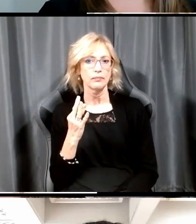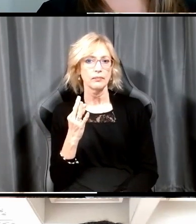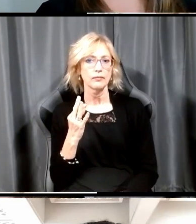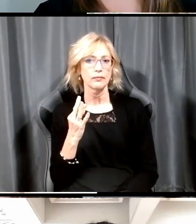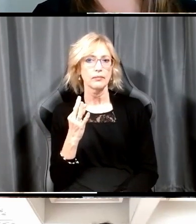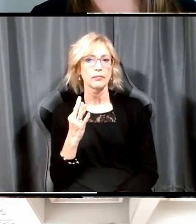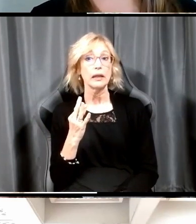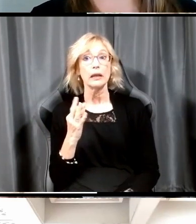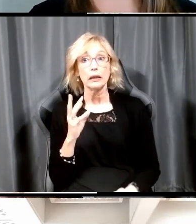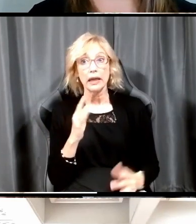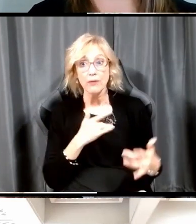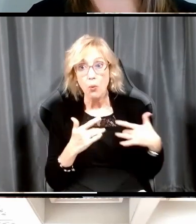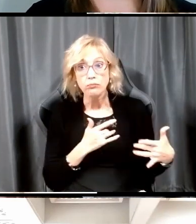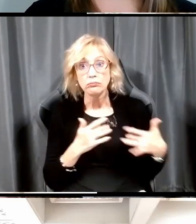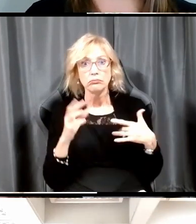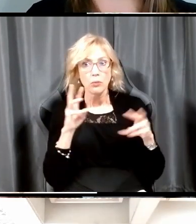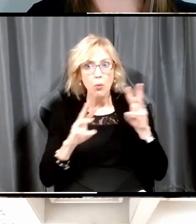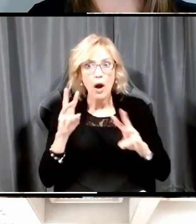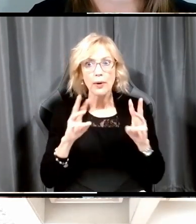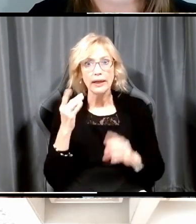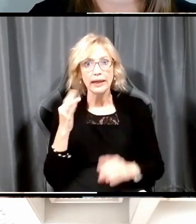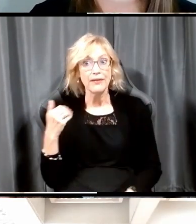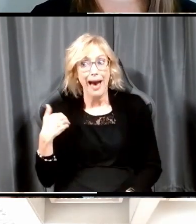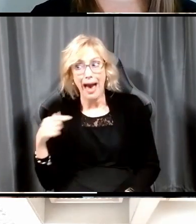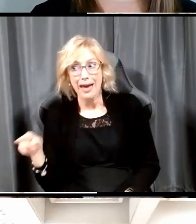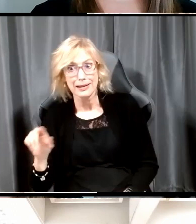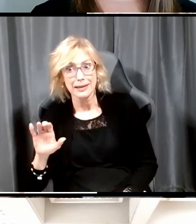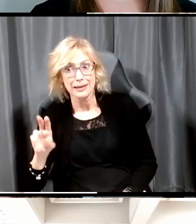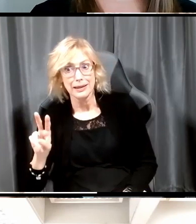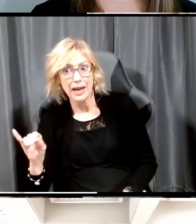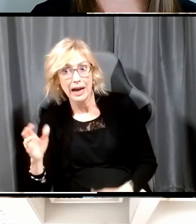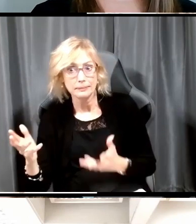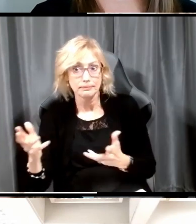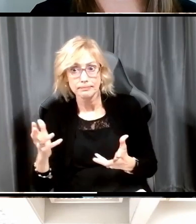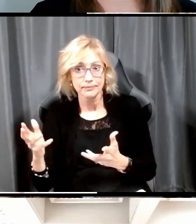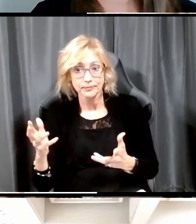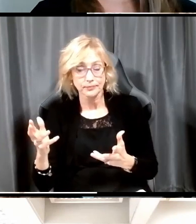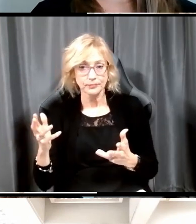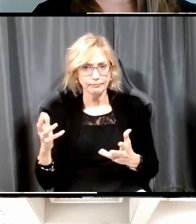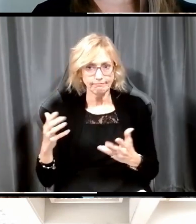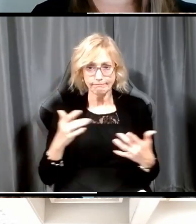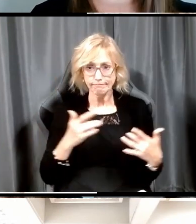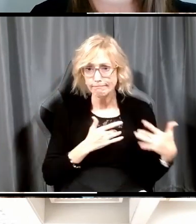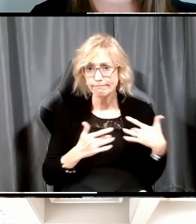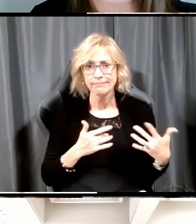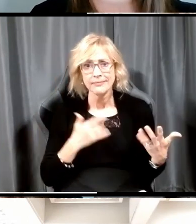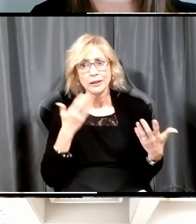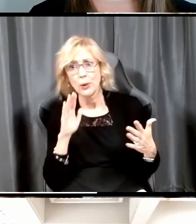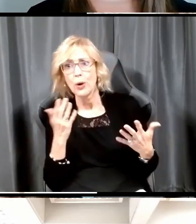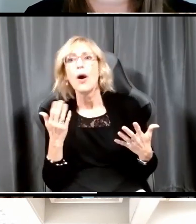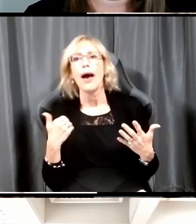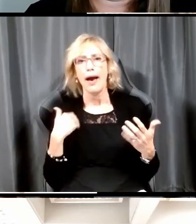if you're worried about your child having CVI, and you're confirmed that your child has CVI, there's a lot